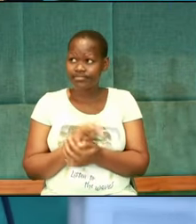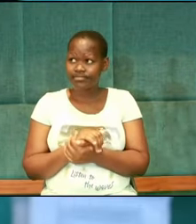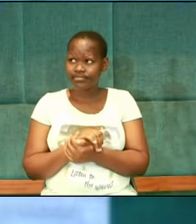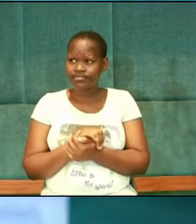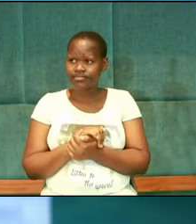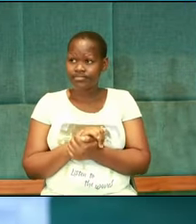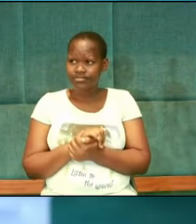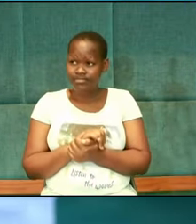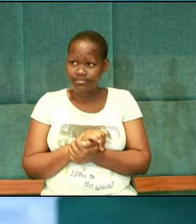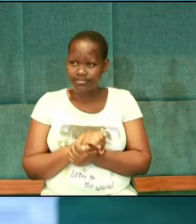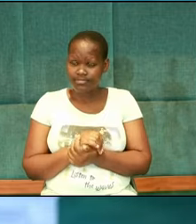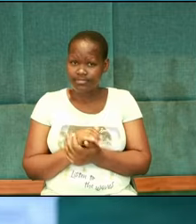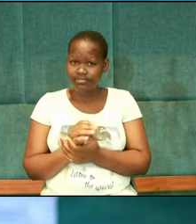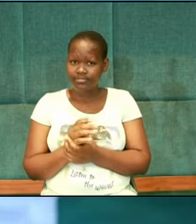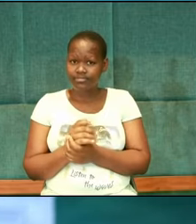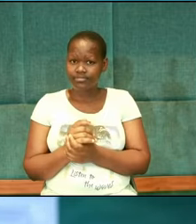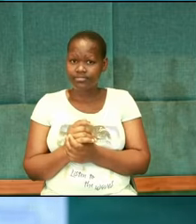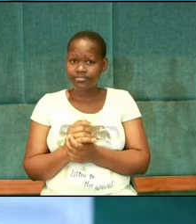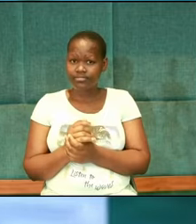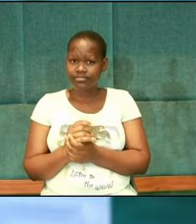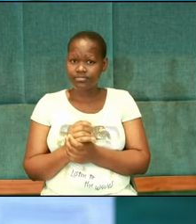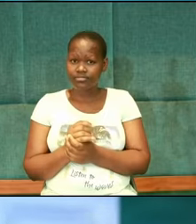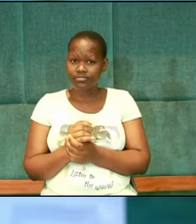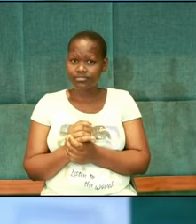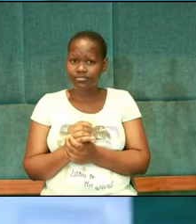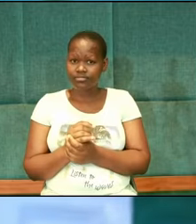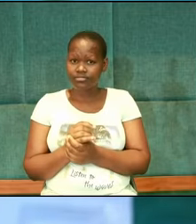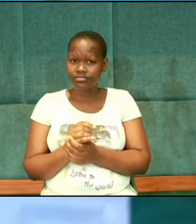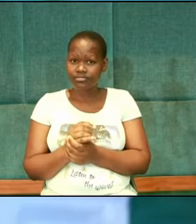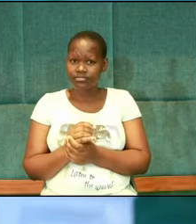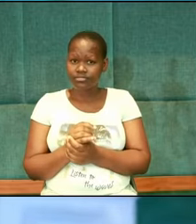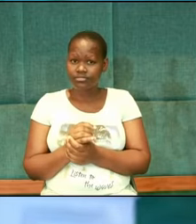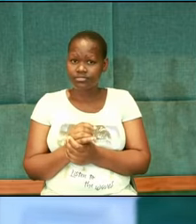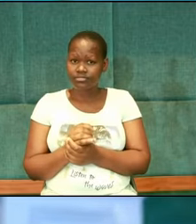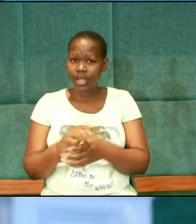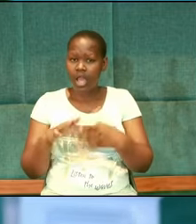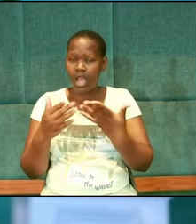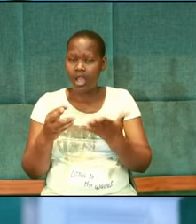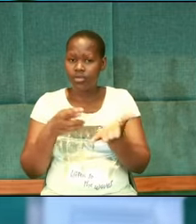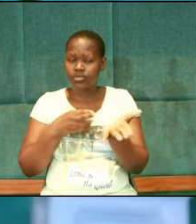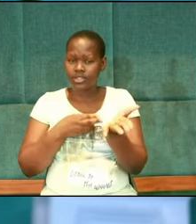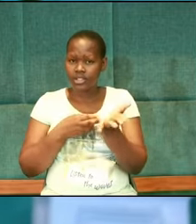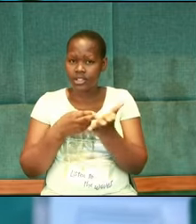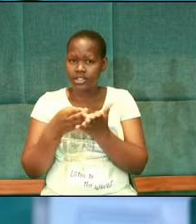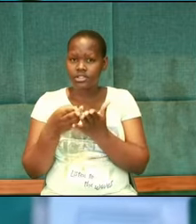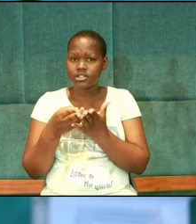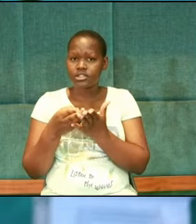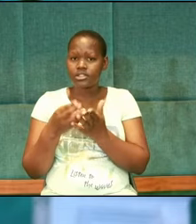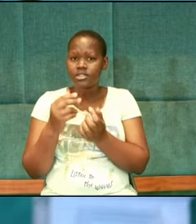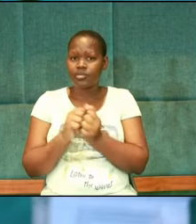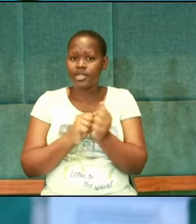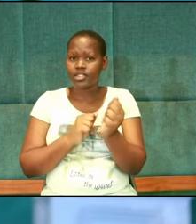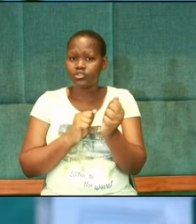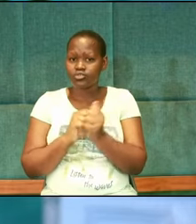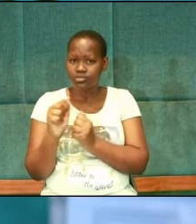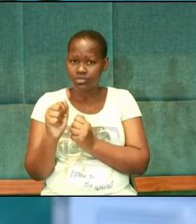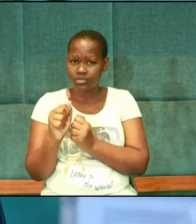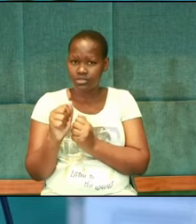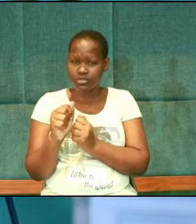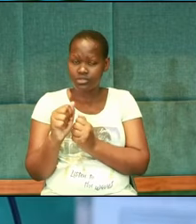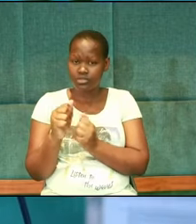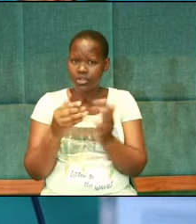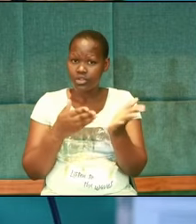The Bible is a book of opposites. So how will the righteous be destroyed? It's through